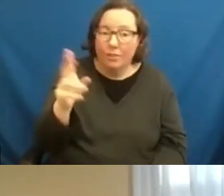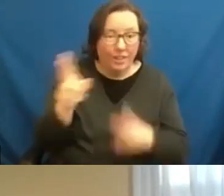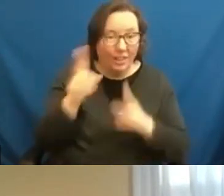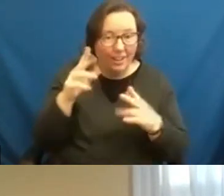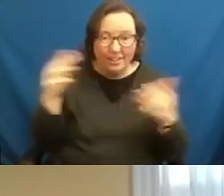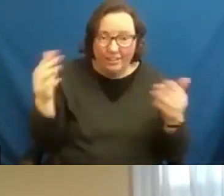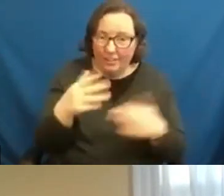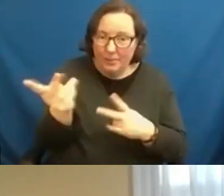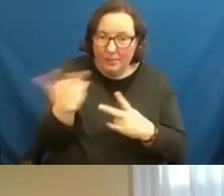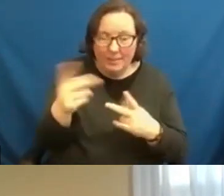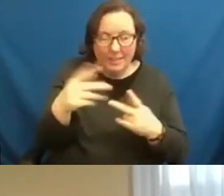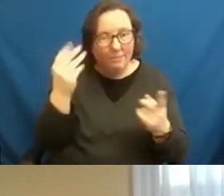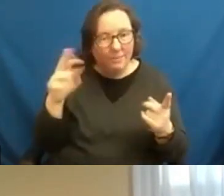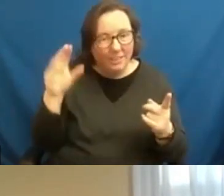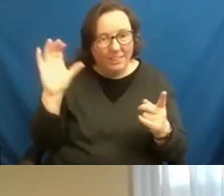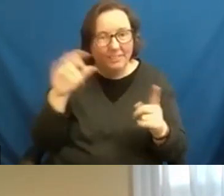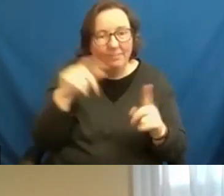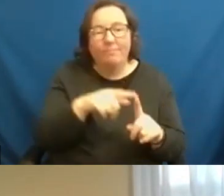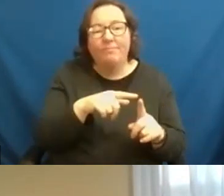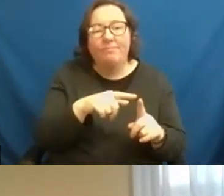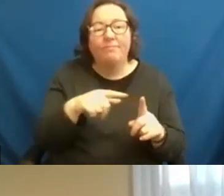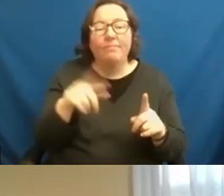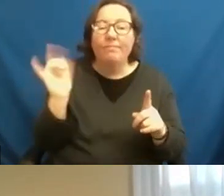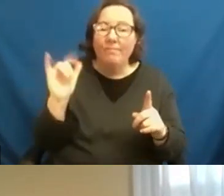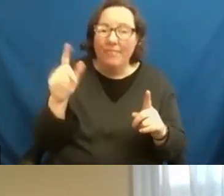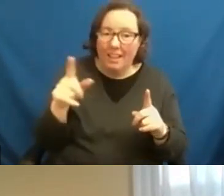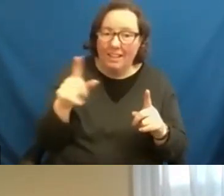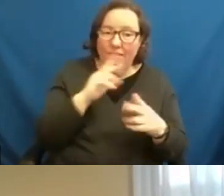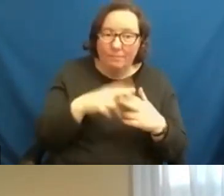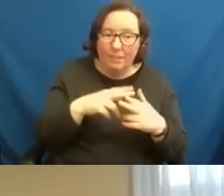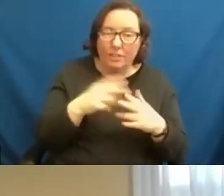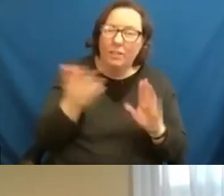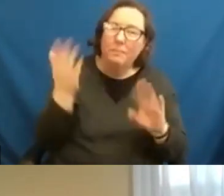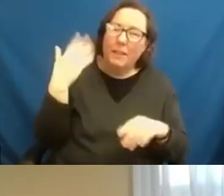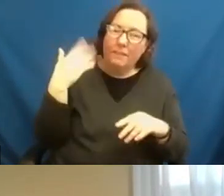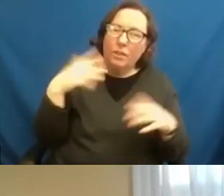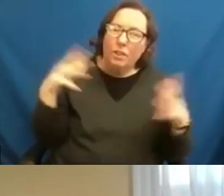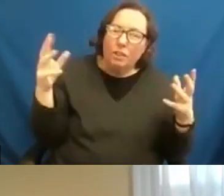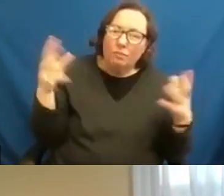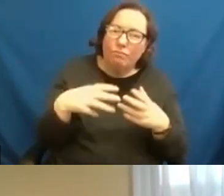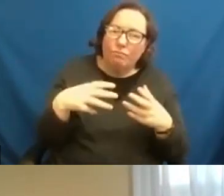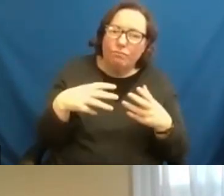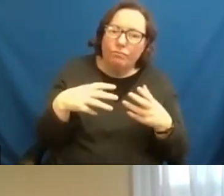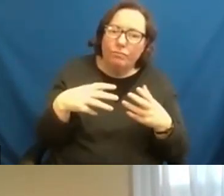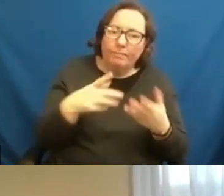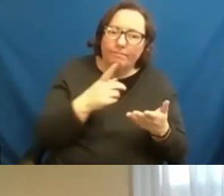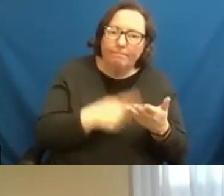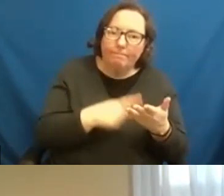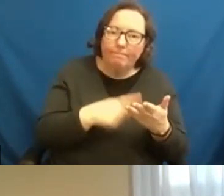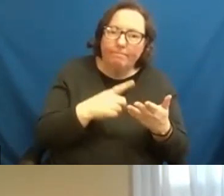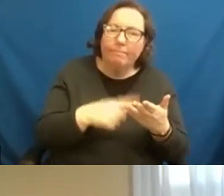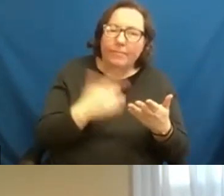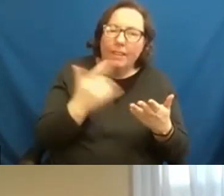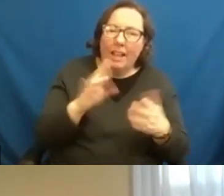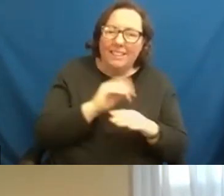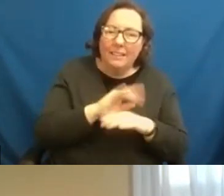Mr. Contapasis. So as when we gathered as an advisory